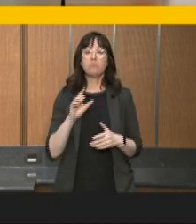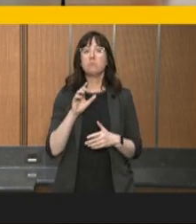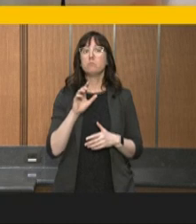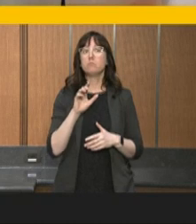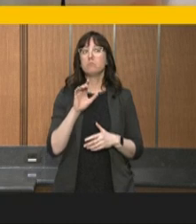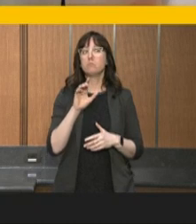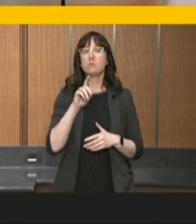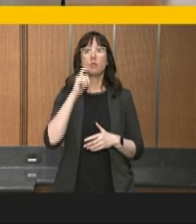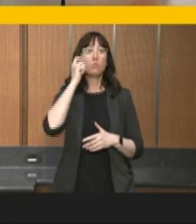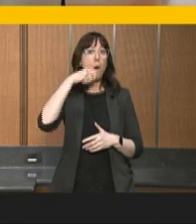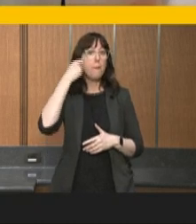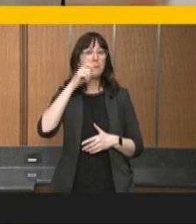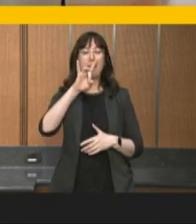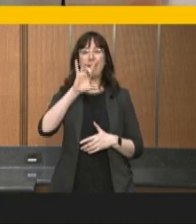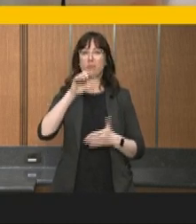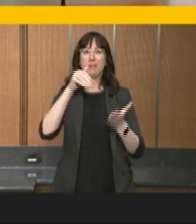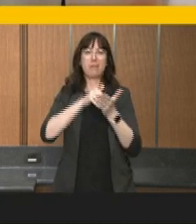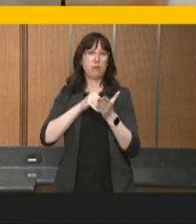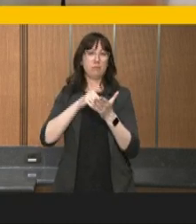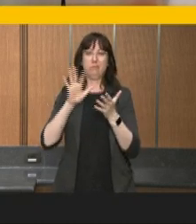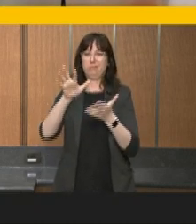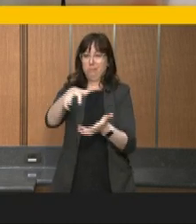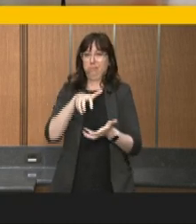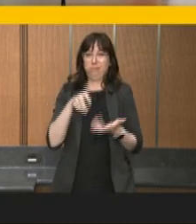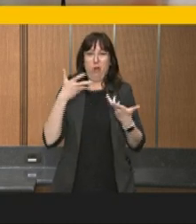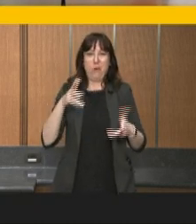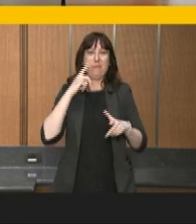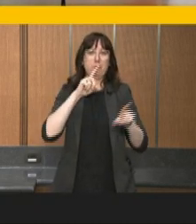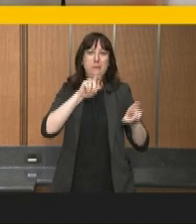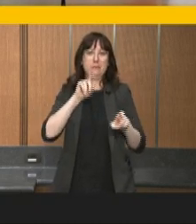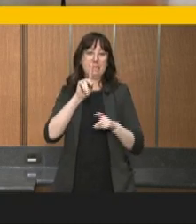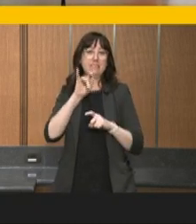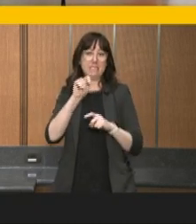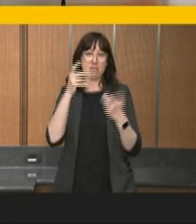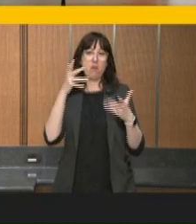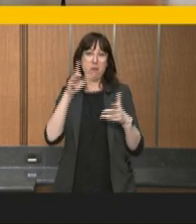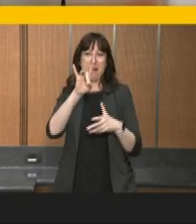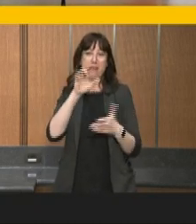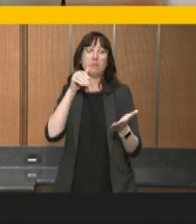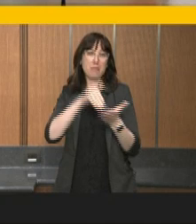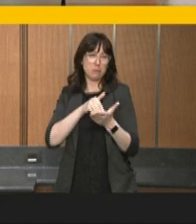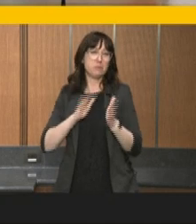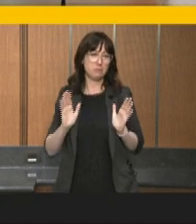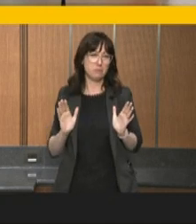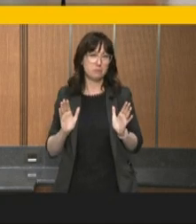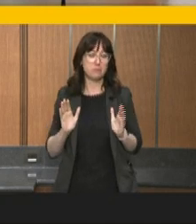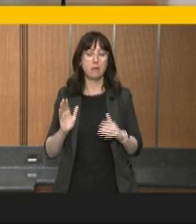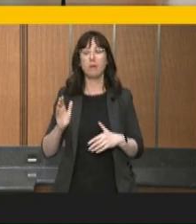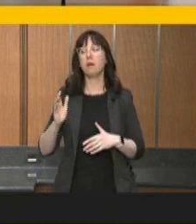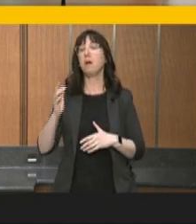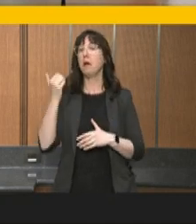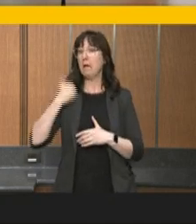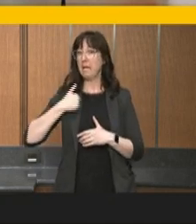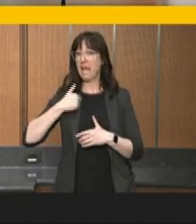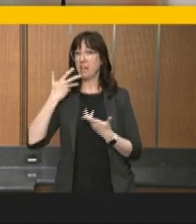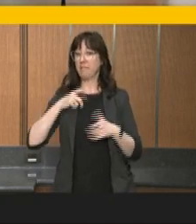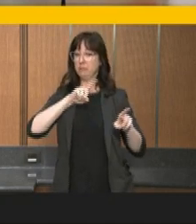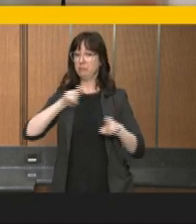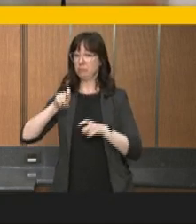800,000 swabs just for test kits, for example. As I've said, you know, Canada's already tested 50,000